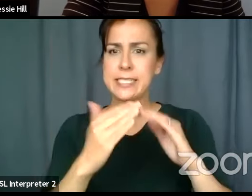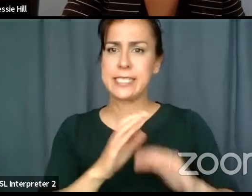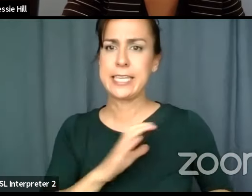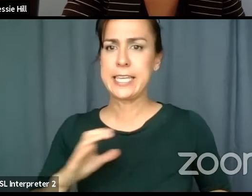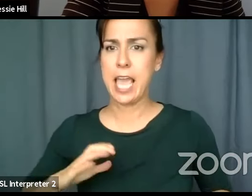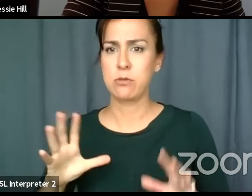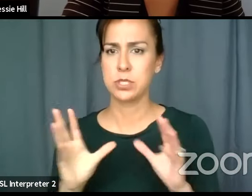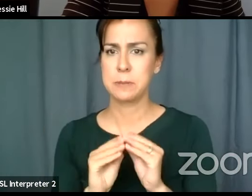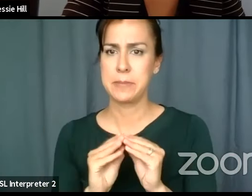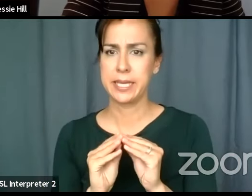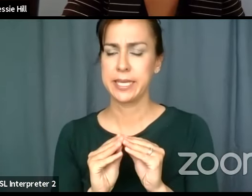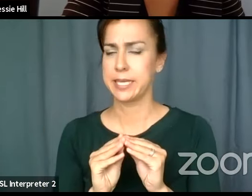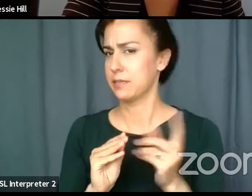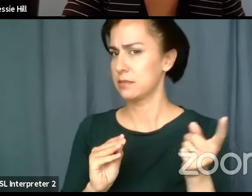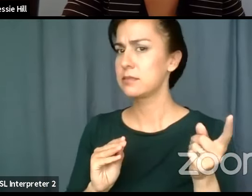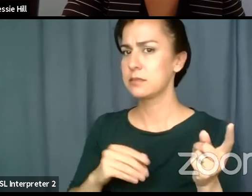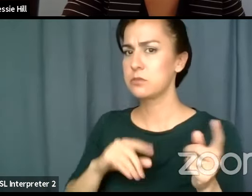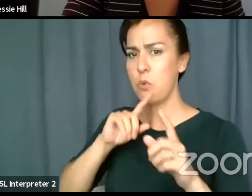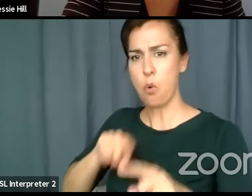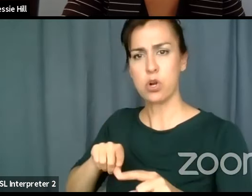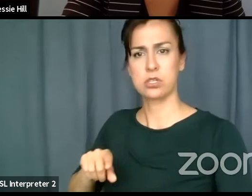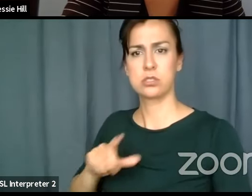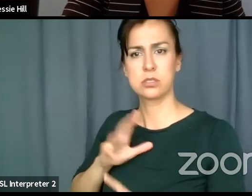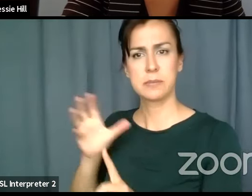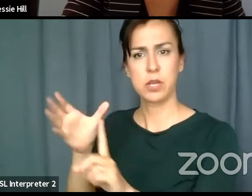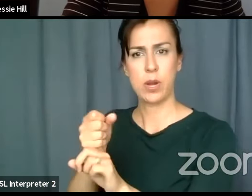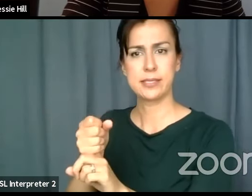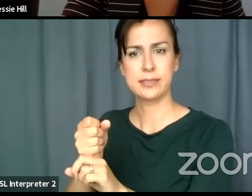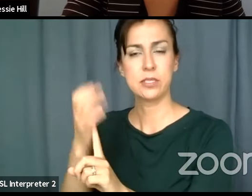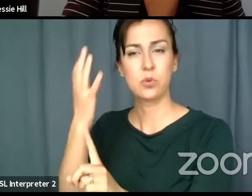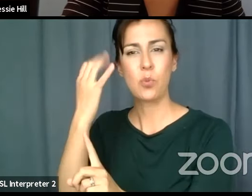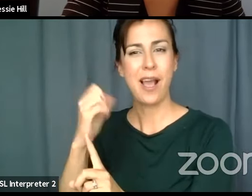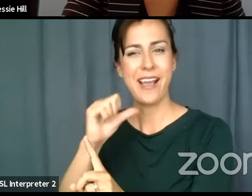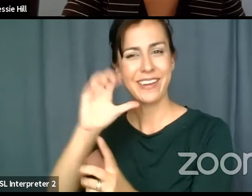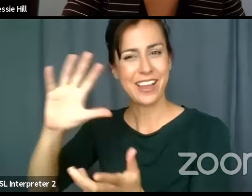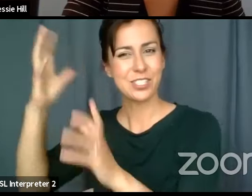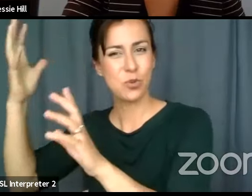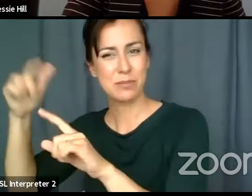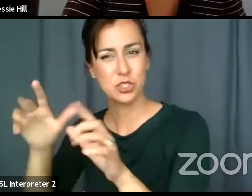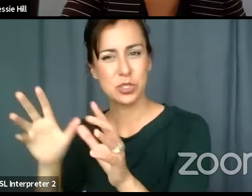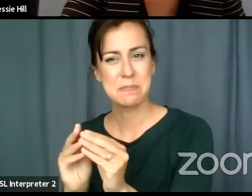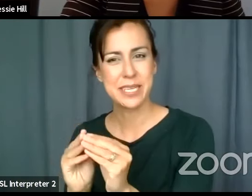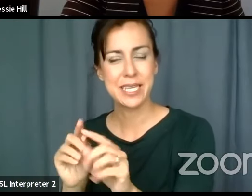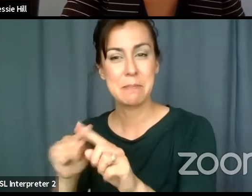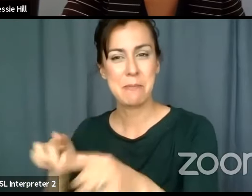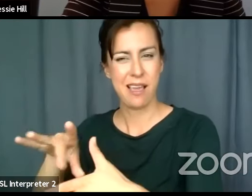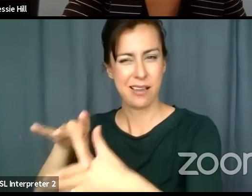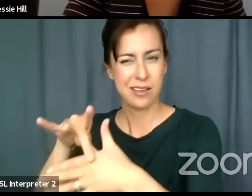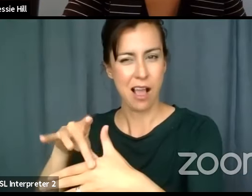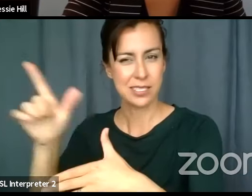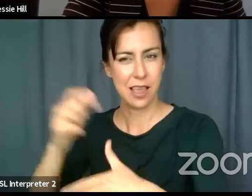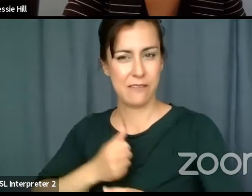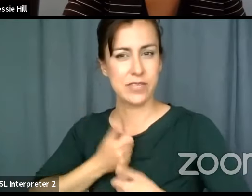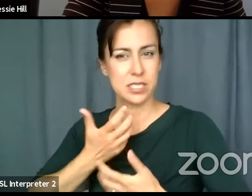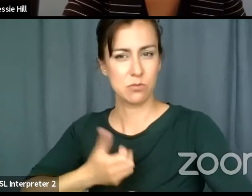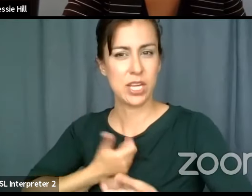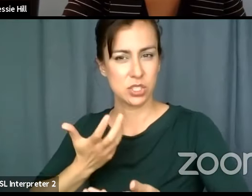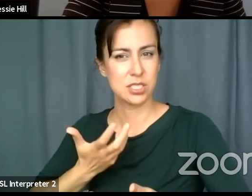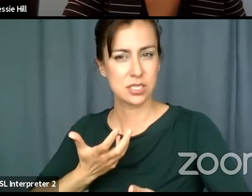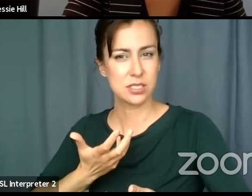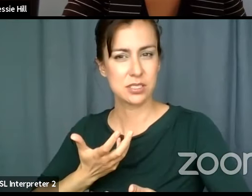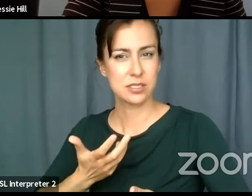to be arrested. And it's clear he's ordered to be arrested, not because of the disruption, but because of the content of what he was saying. And